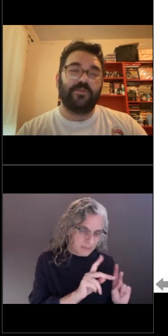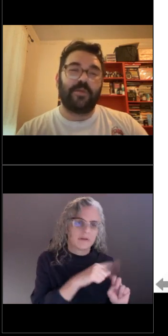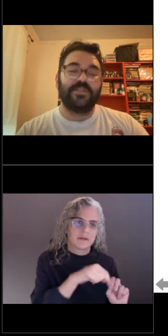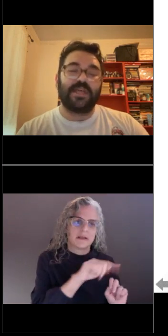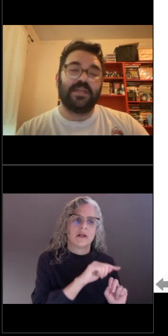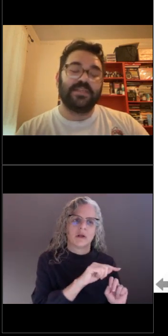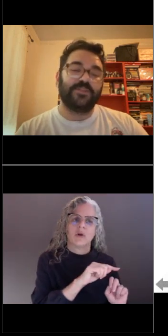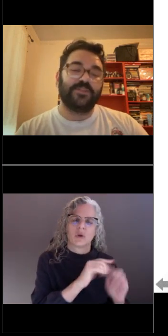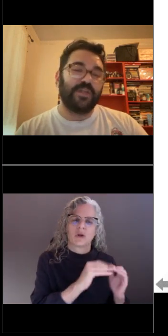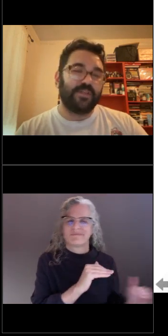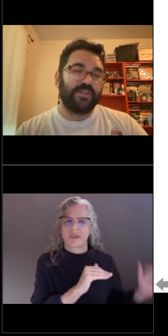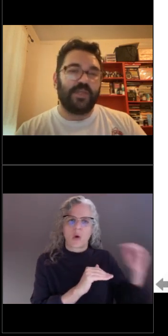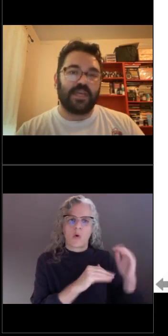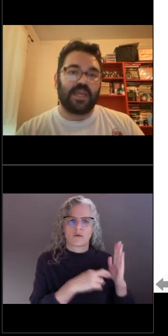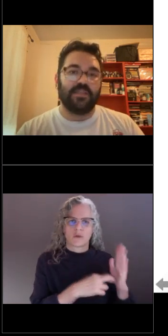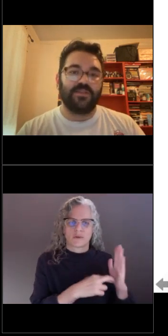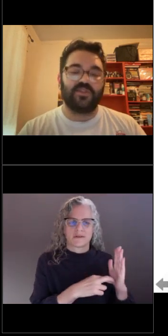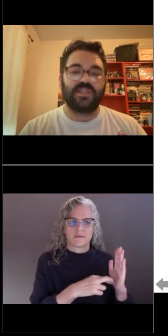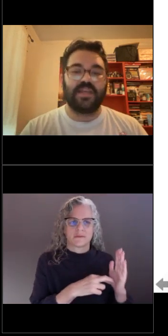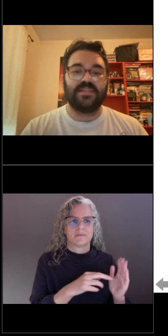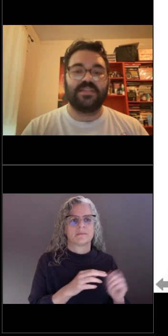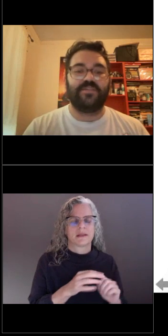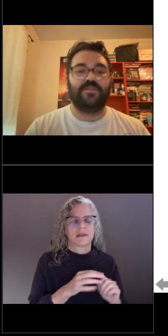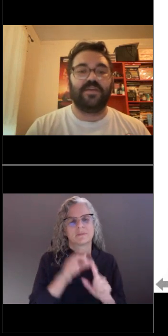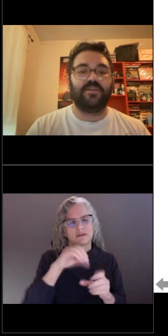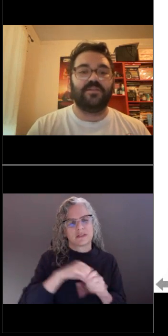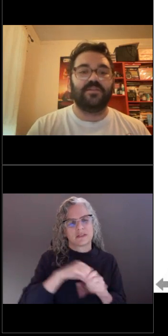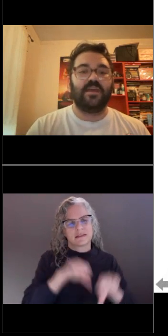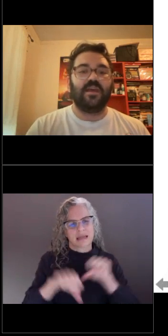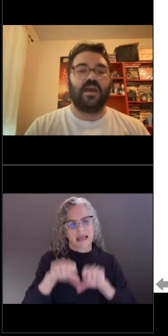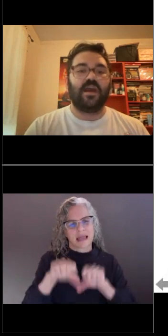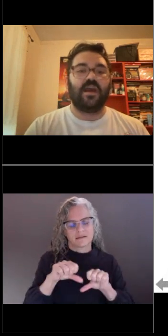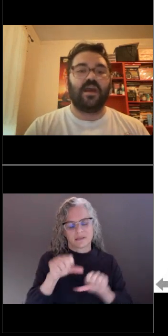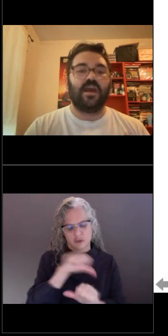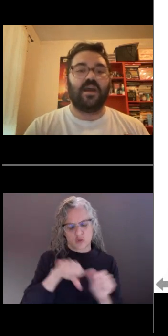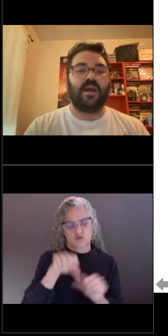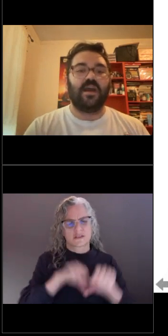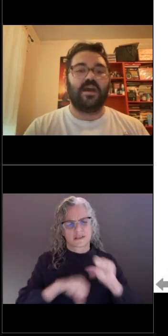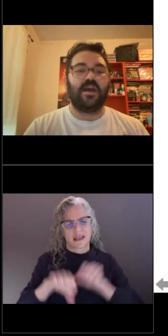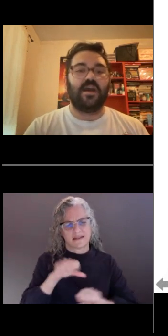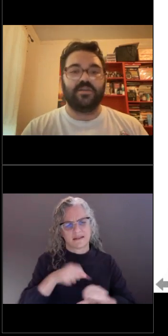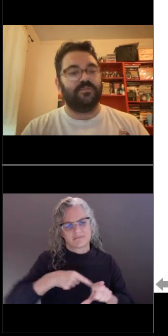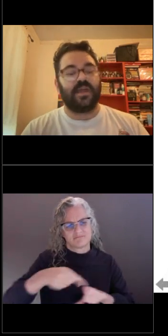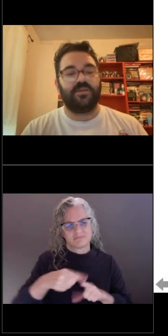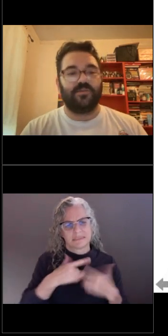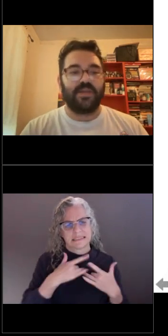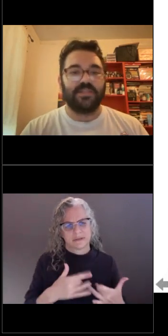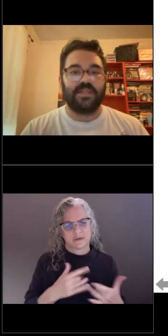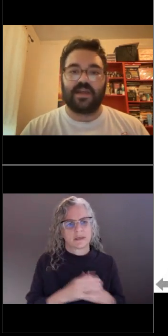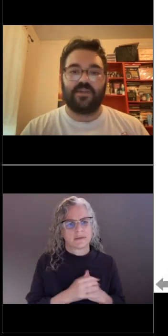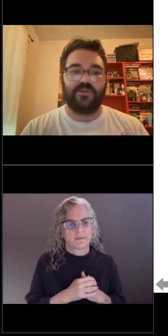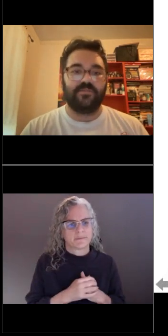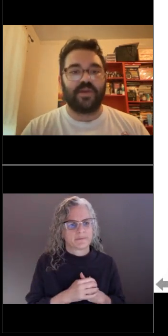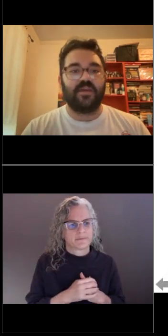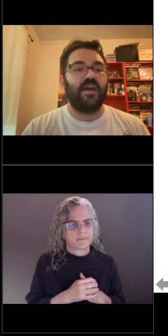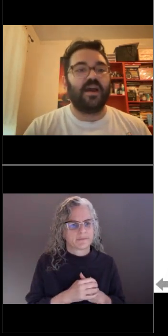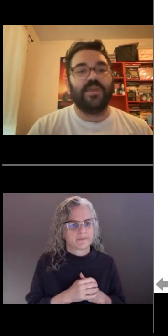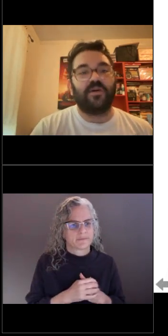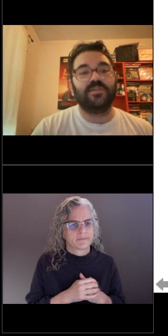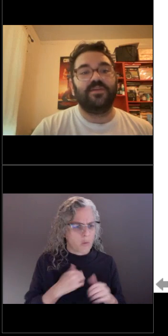really overrepresented, especially in the humanistic and social scientific fields. We also, oh, I don't know why I did it in that order.